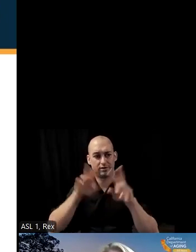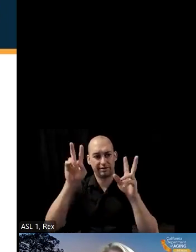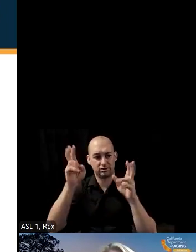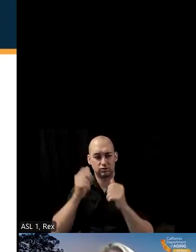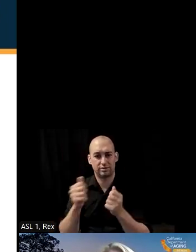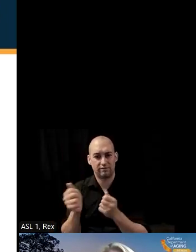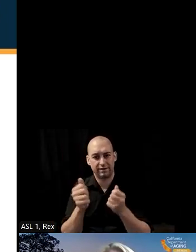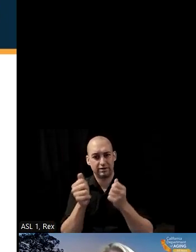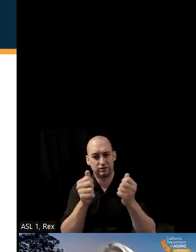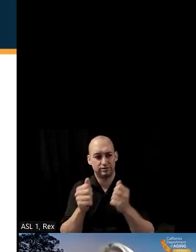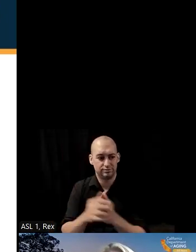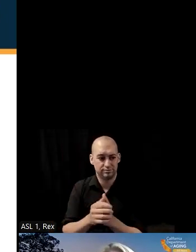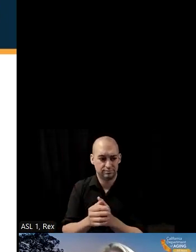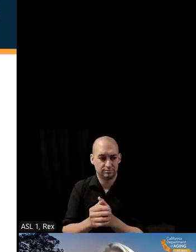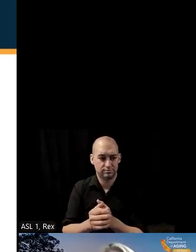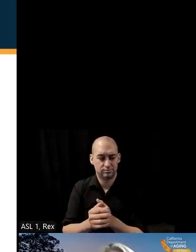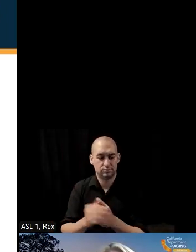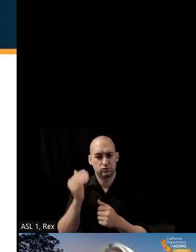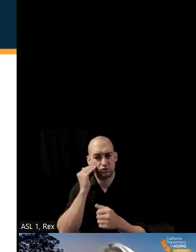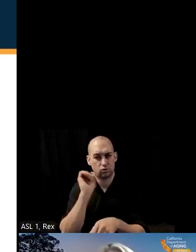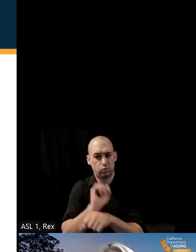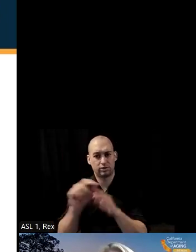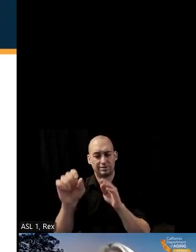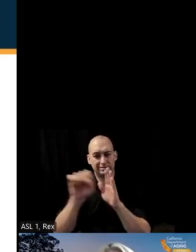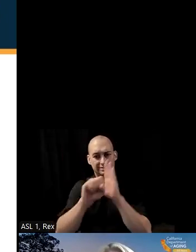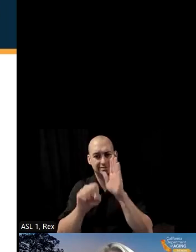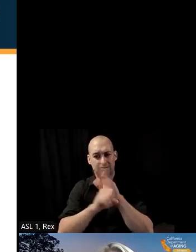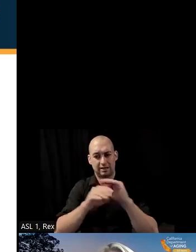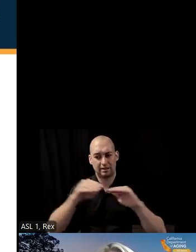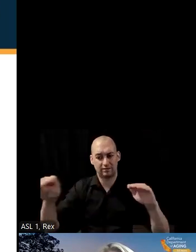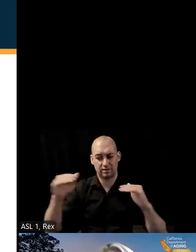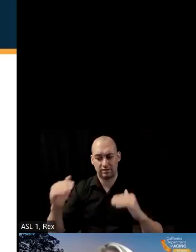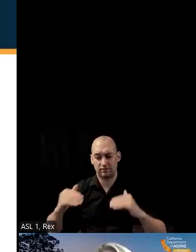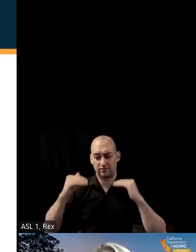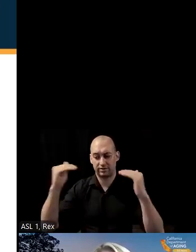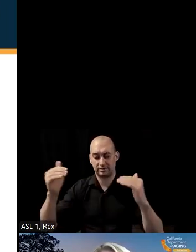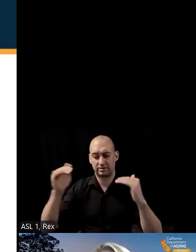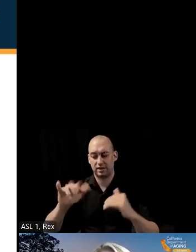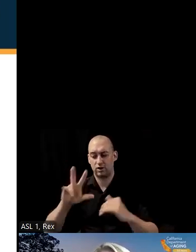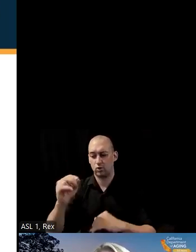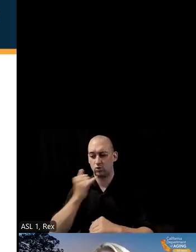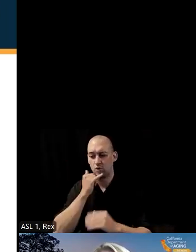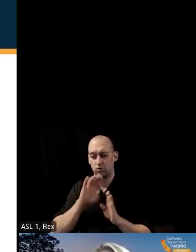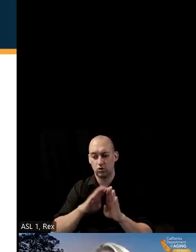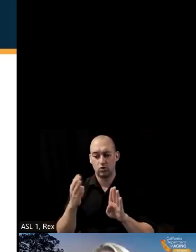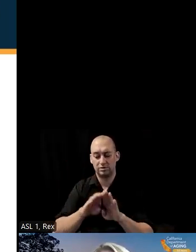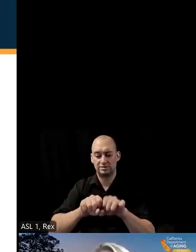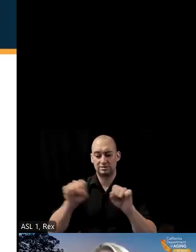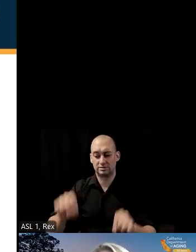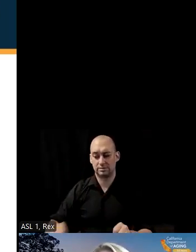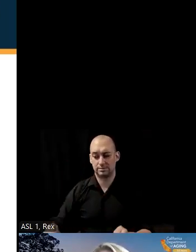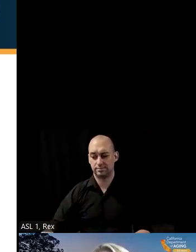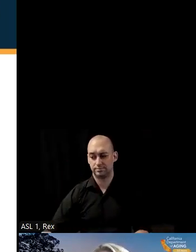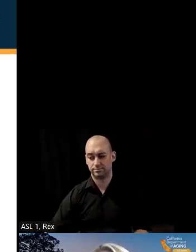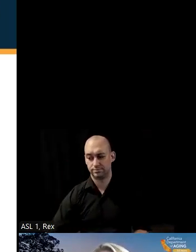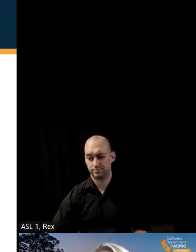today. So as you know, we're working at the state level to advance this no wrong door system, but we really wanted to understand how